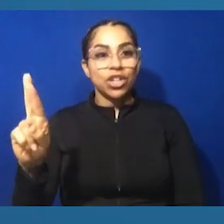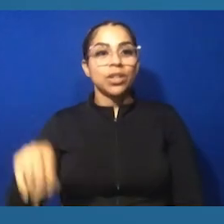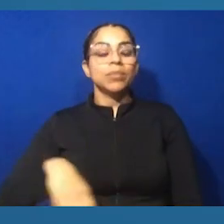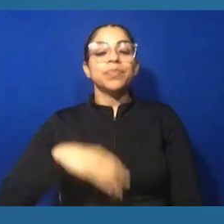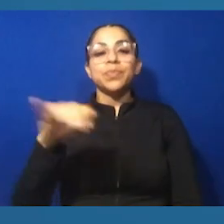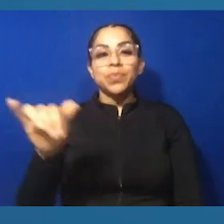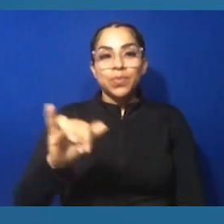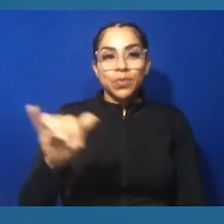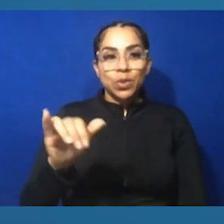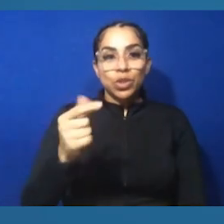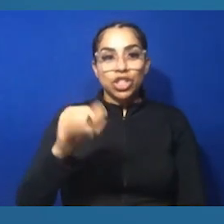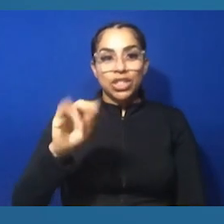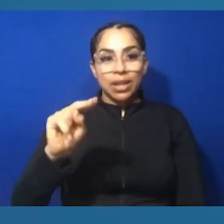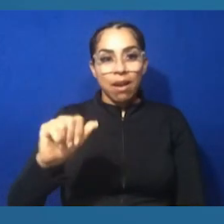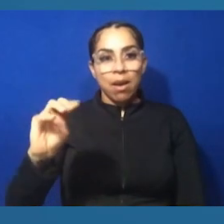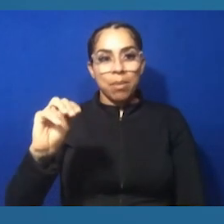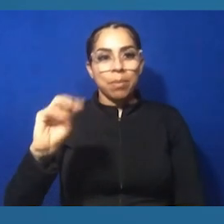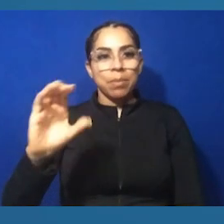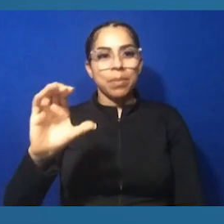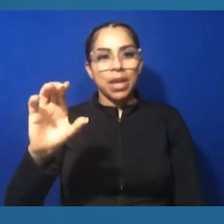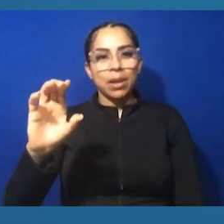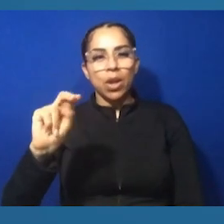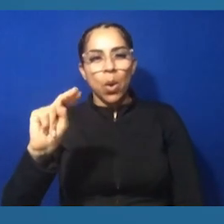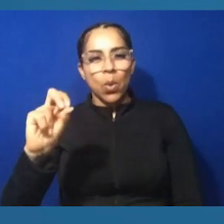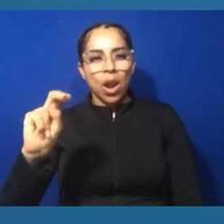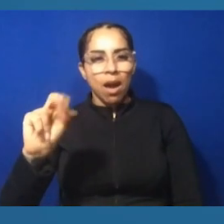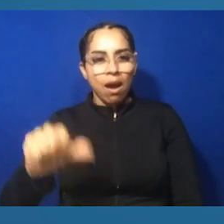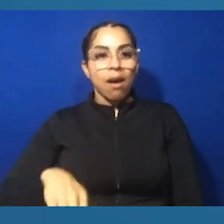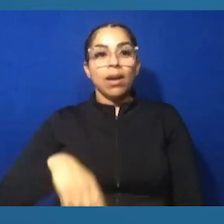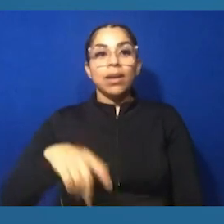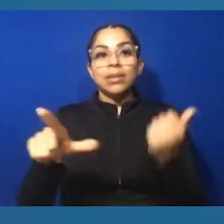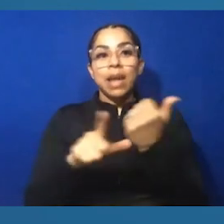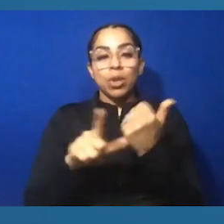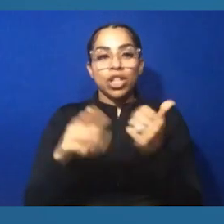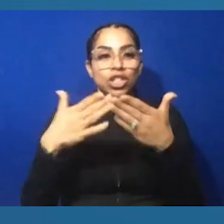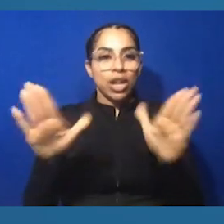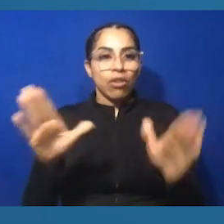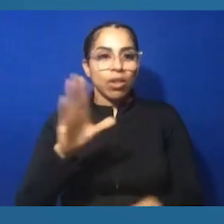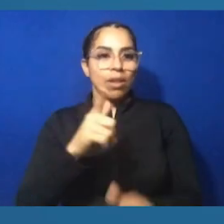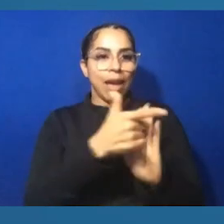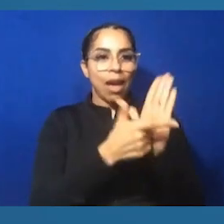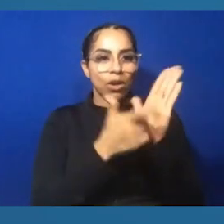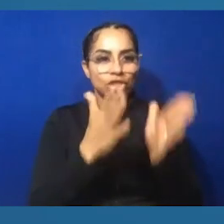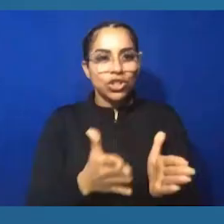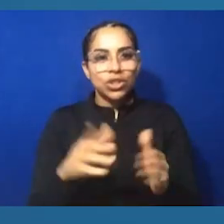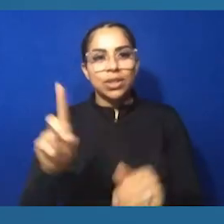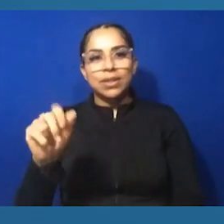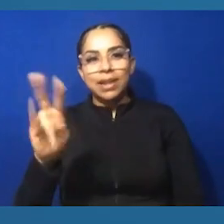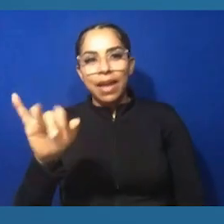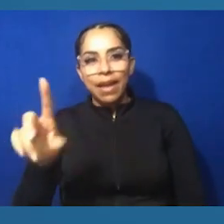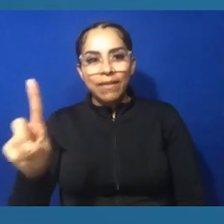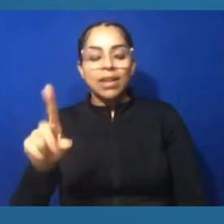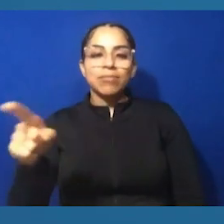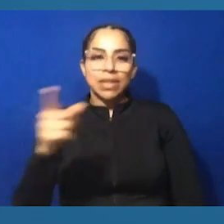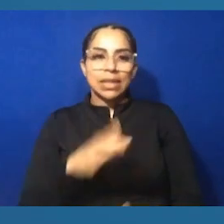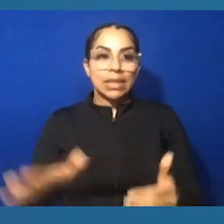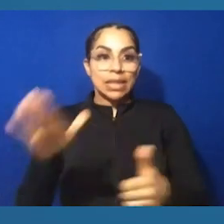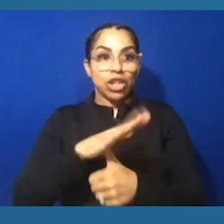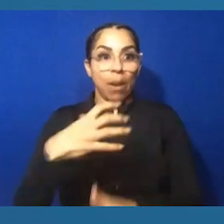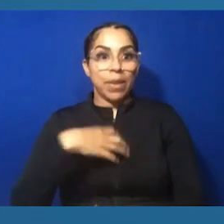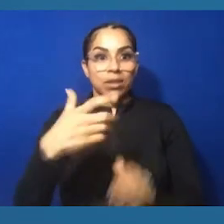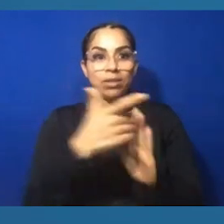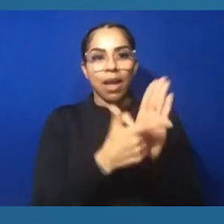general counsel, David Cohn, who is our senior appeals counsel, and Kate Theobald, who is my legislative